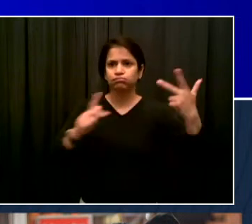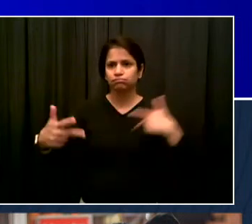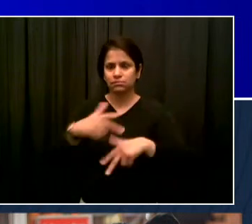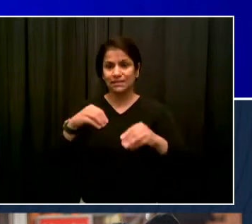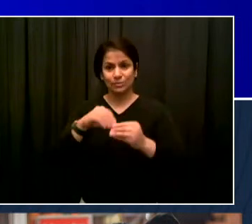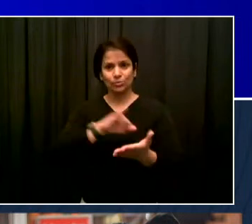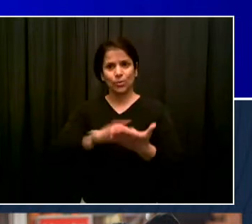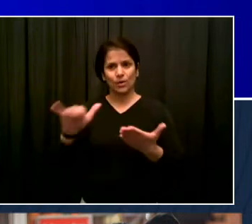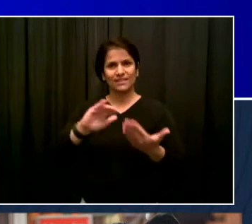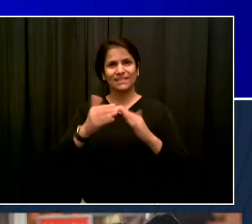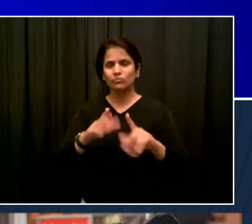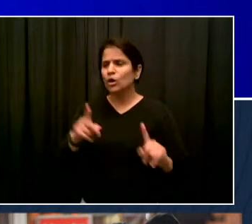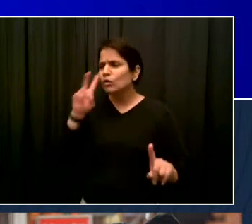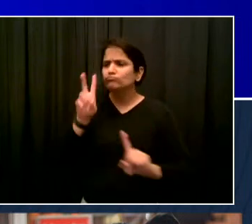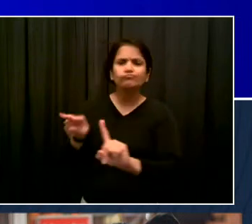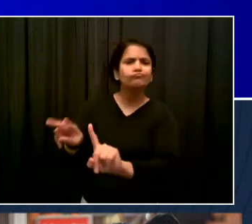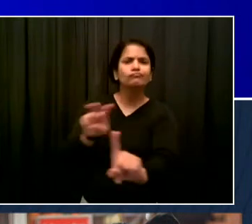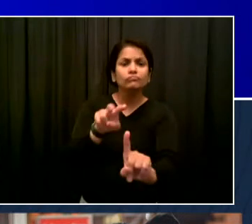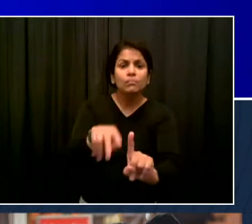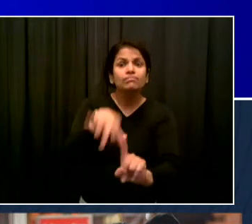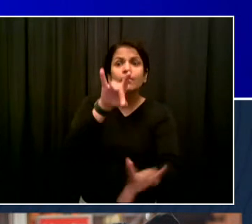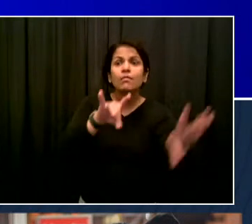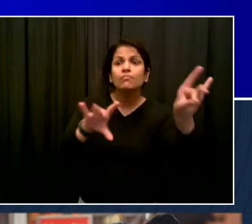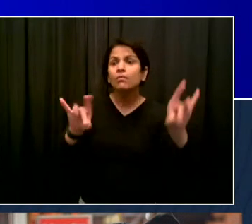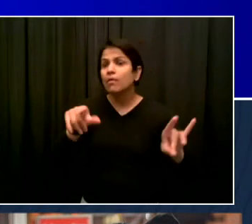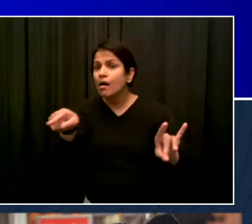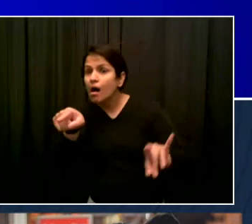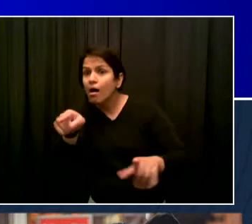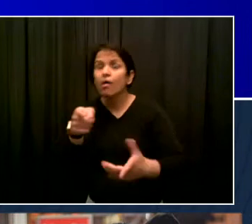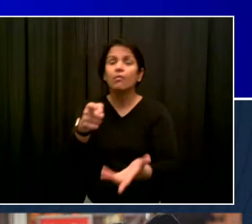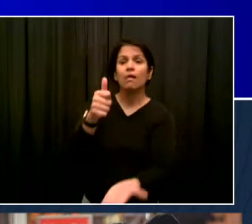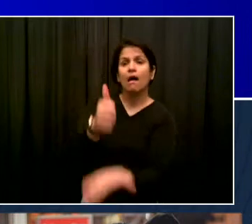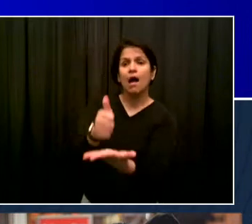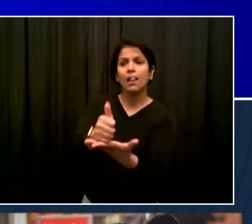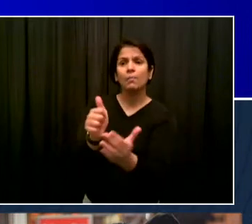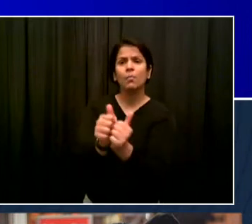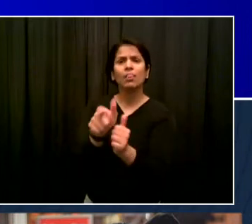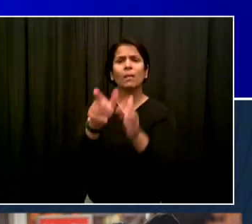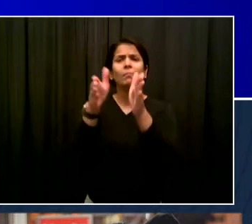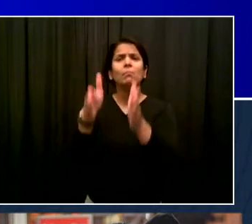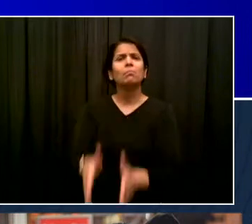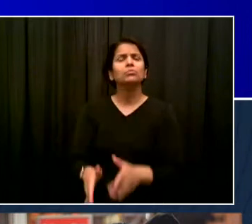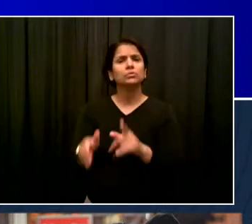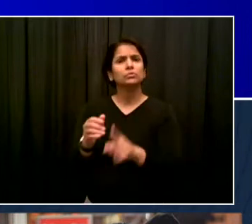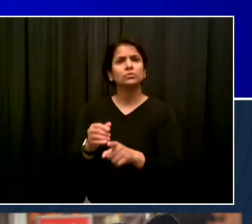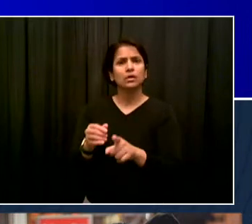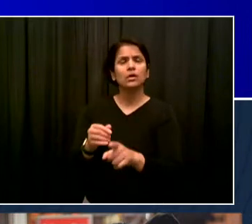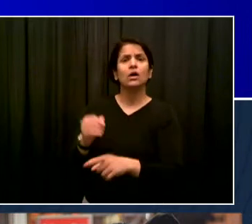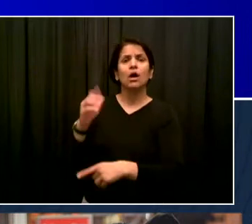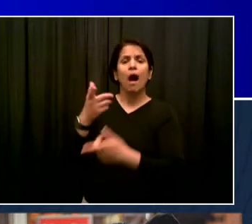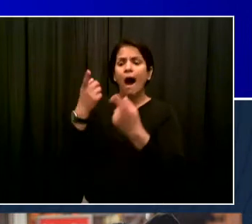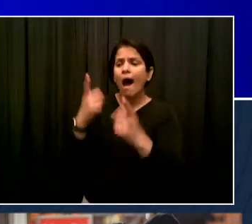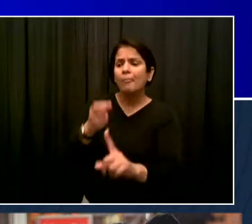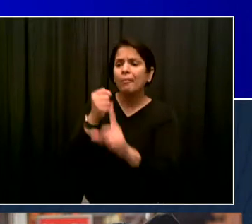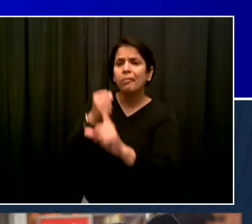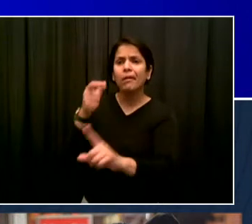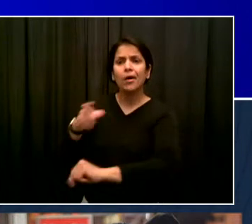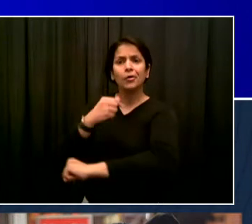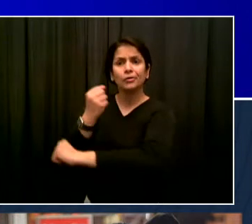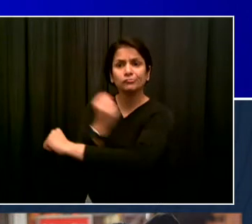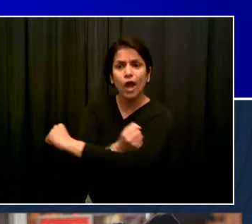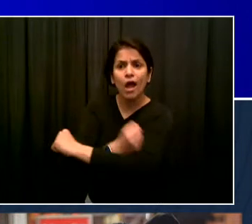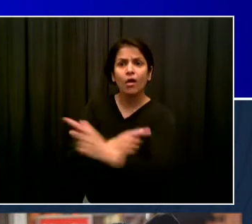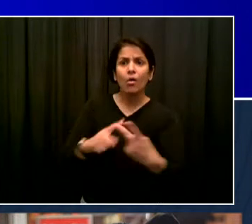been worked on for years. It's proven to be successful. With these new 25 teams, we can reach